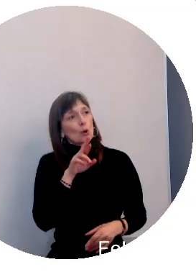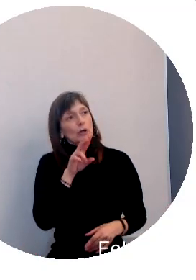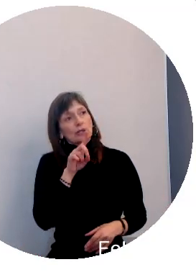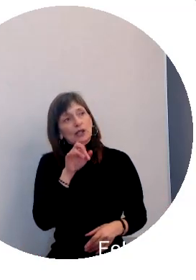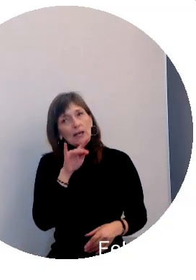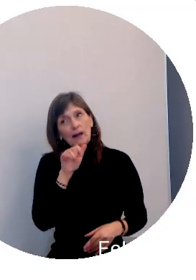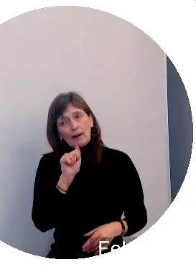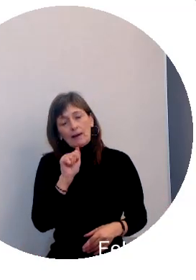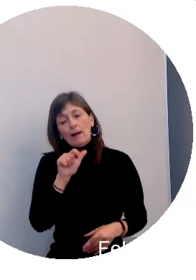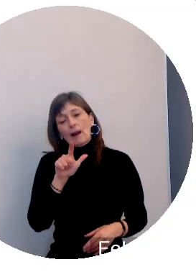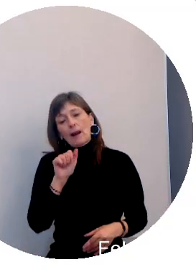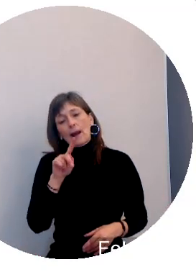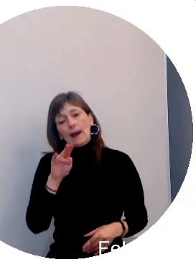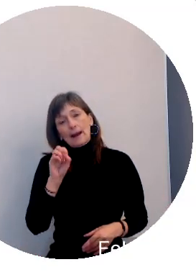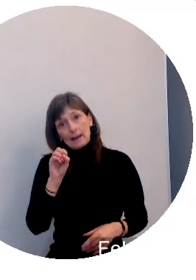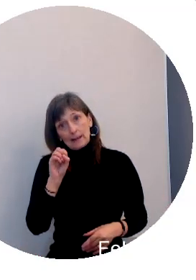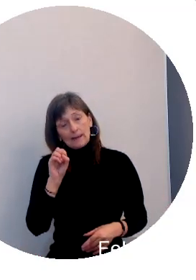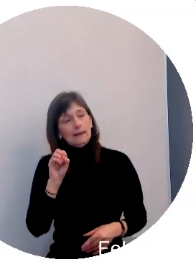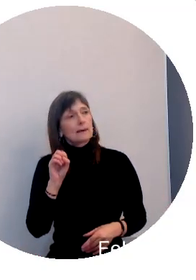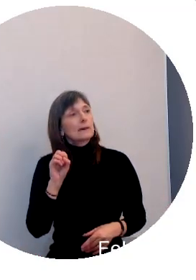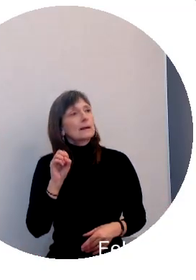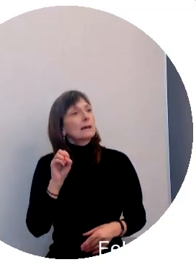Lake to discuss